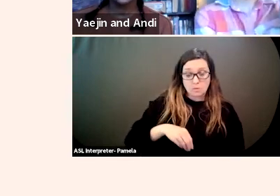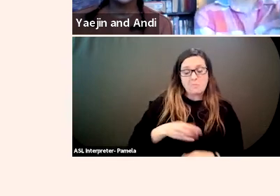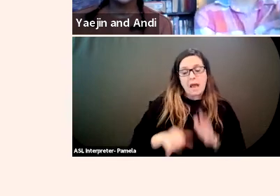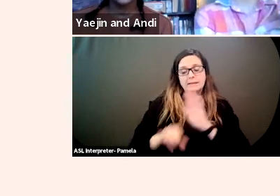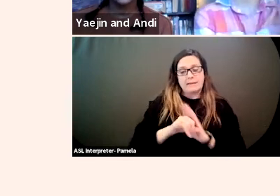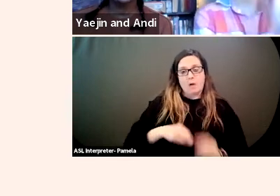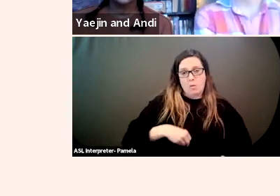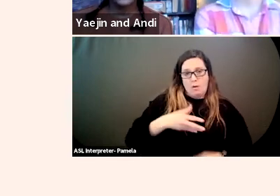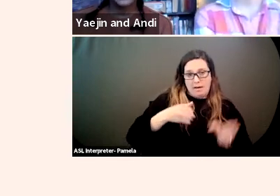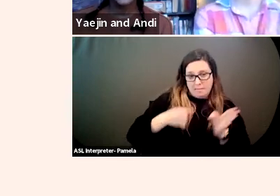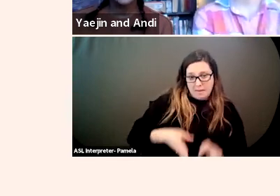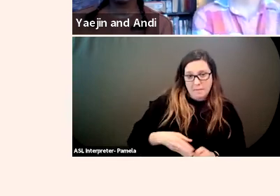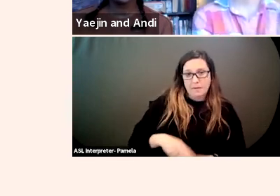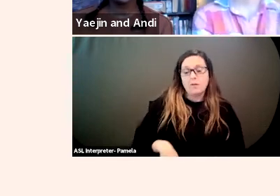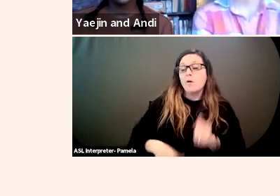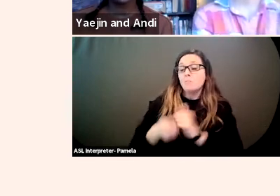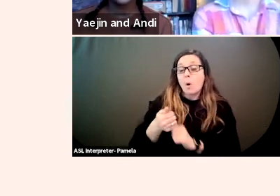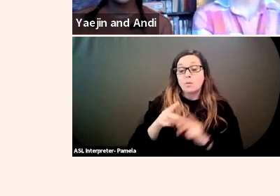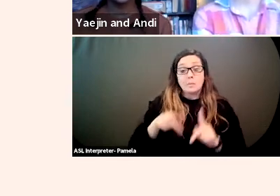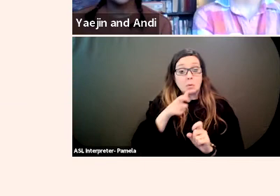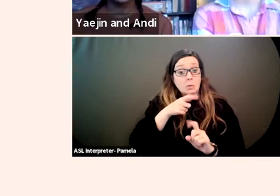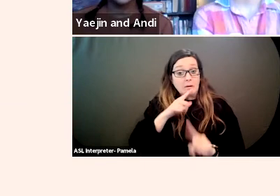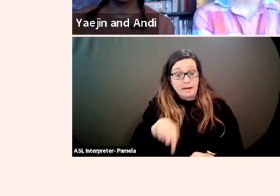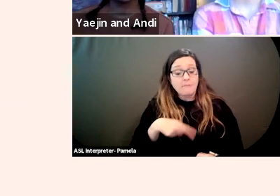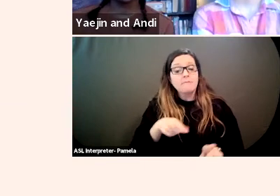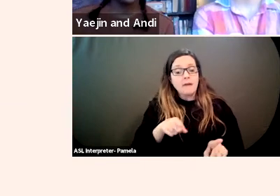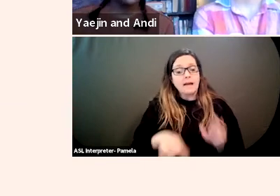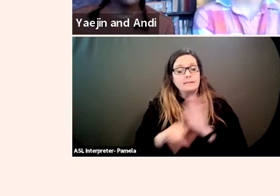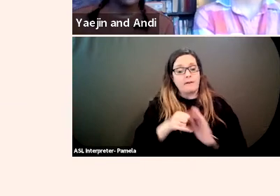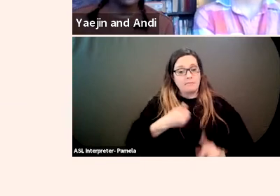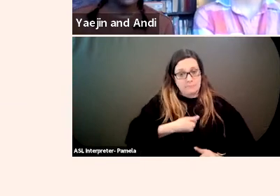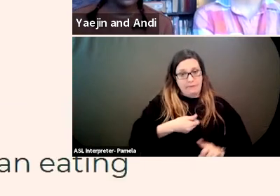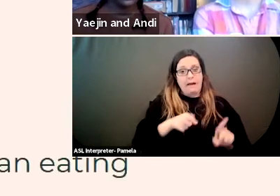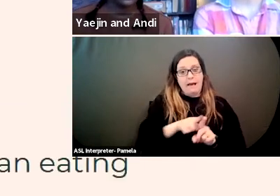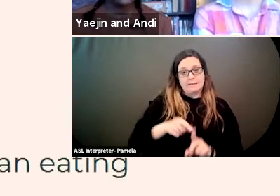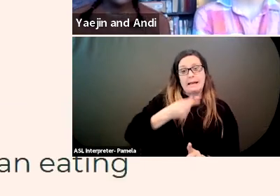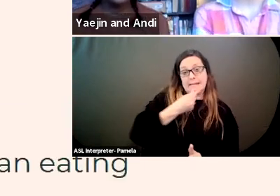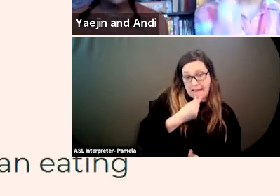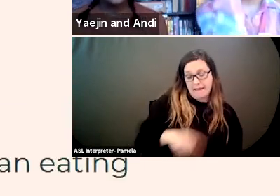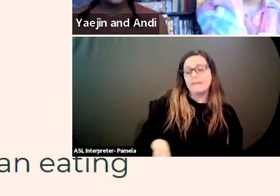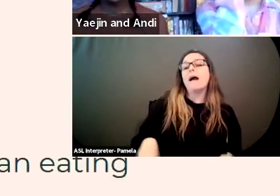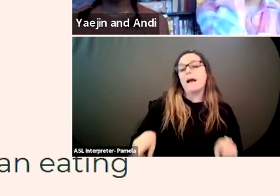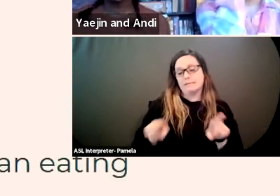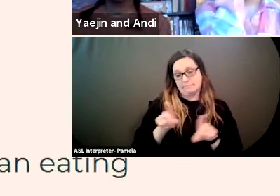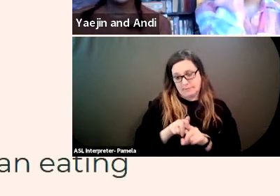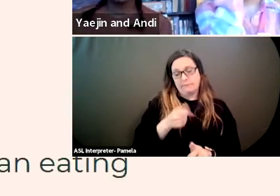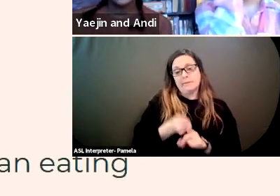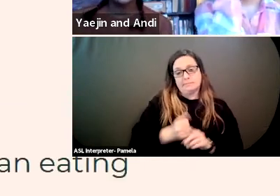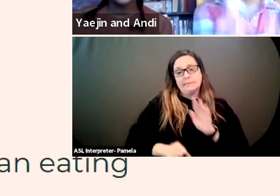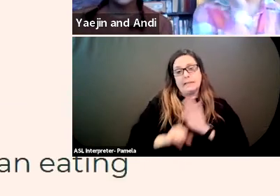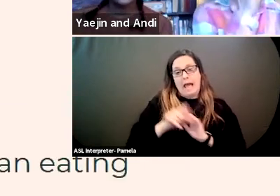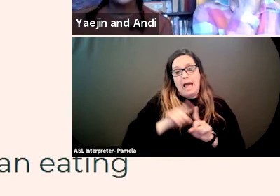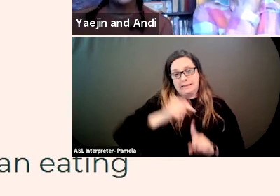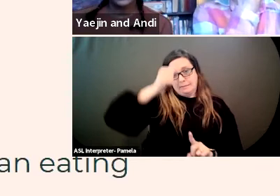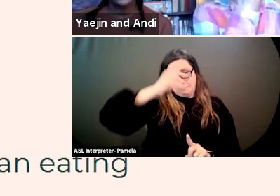of the participants identified as gay, and most of them also identified as men. We found significant results for all of the